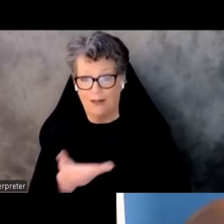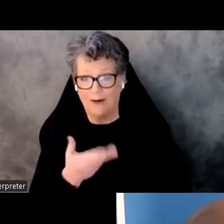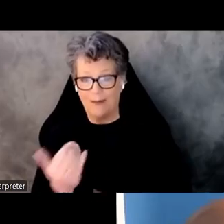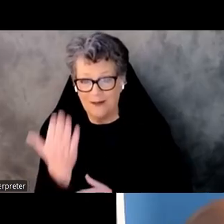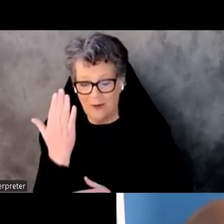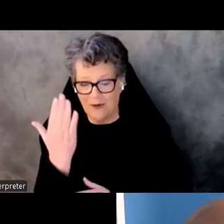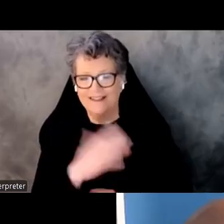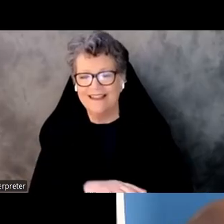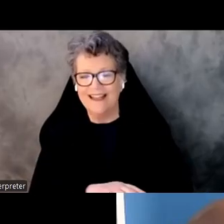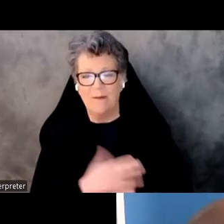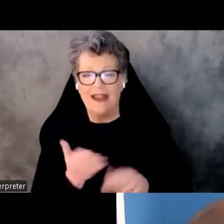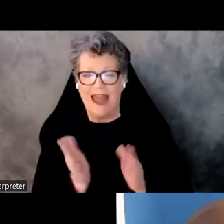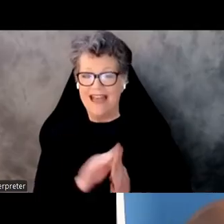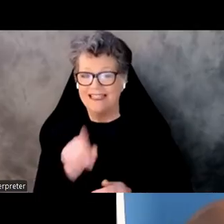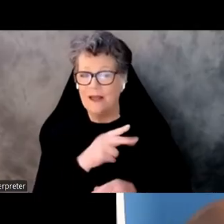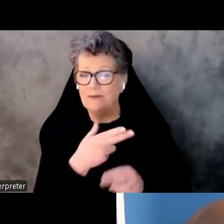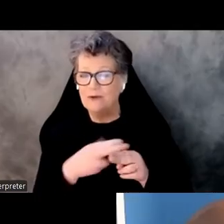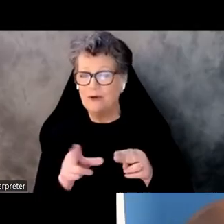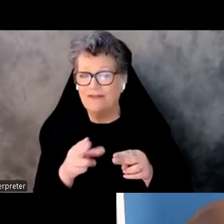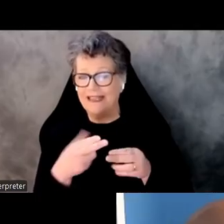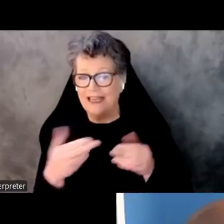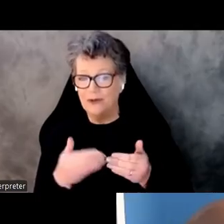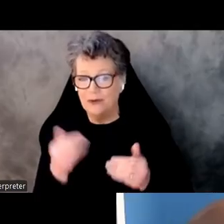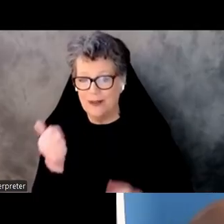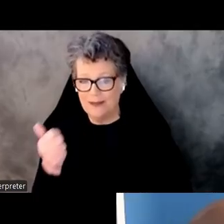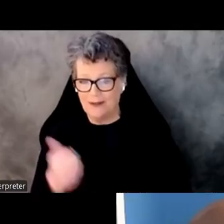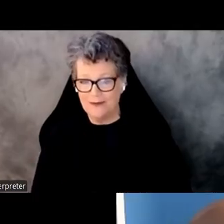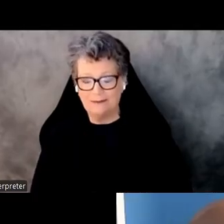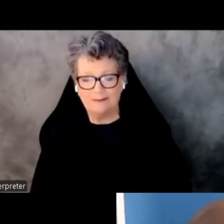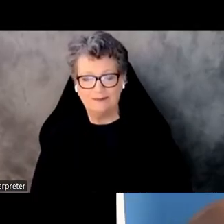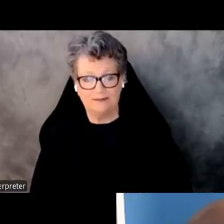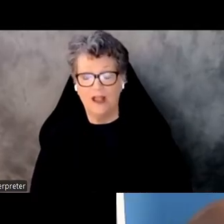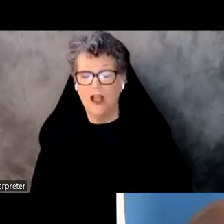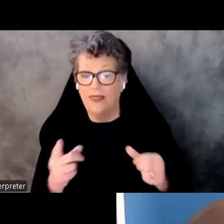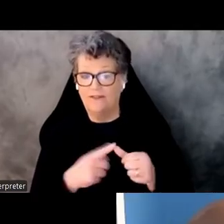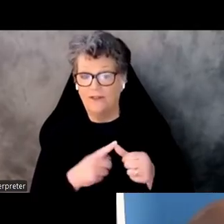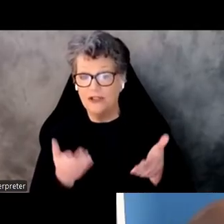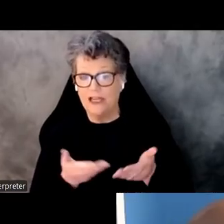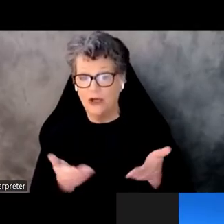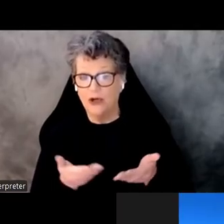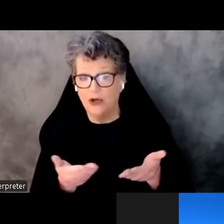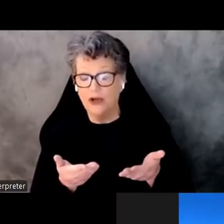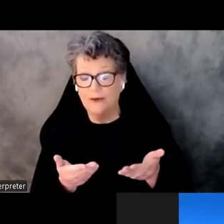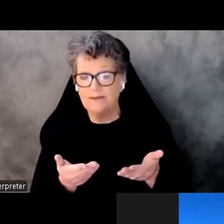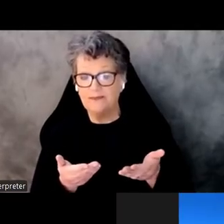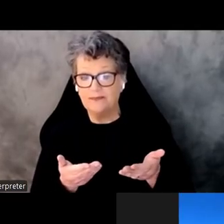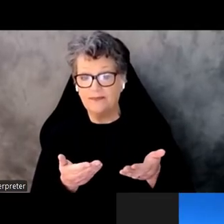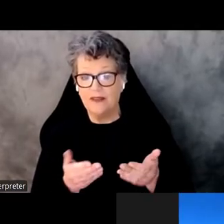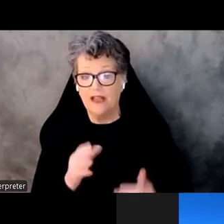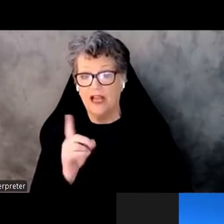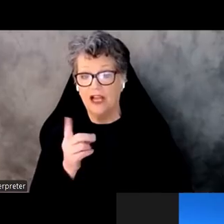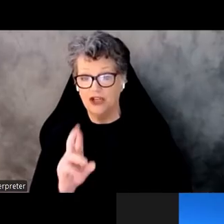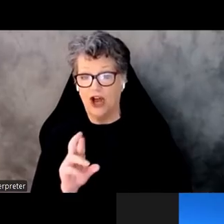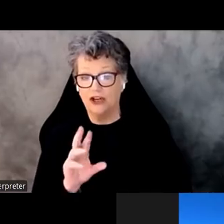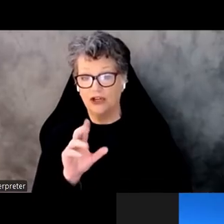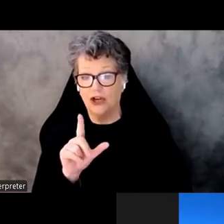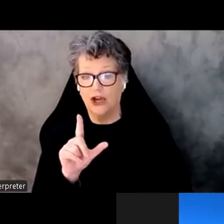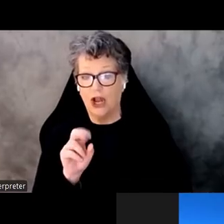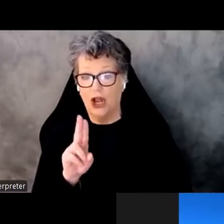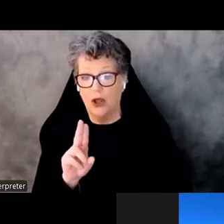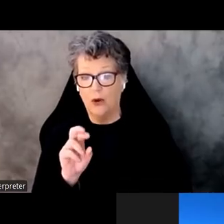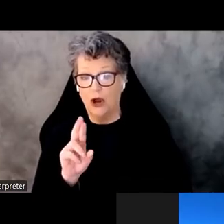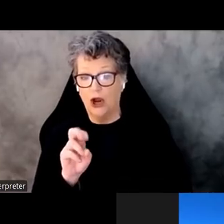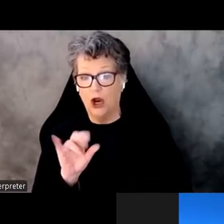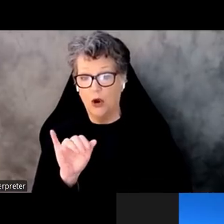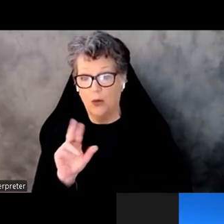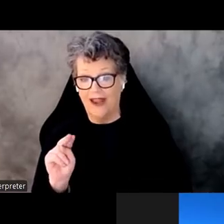and I'm going to ask them to briefly introduce themselves. The first here at the table is Dr. Lou Irwin,